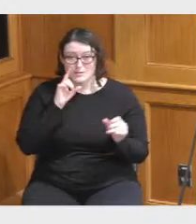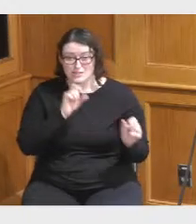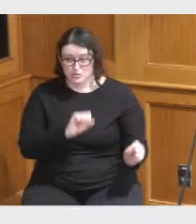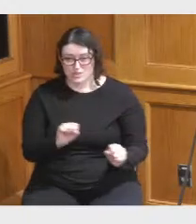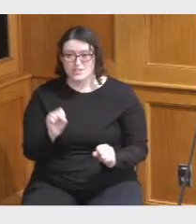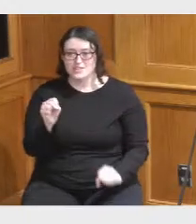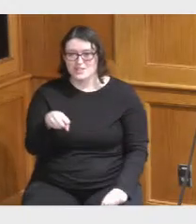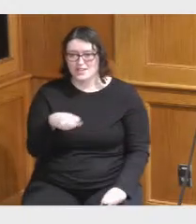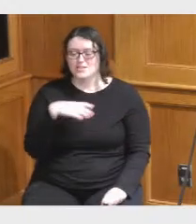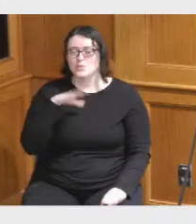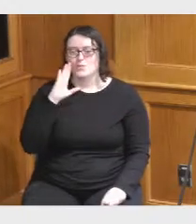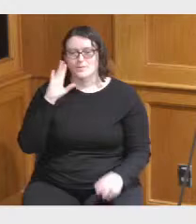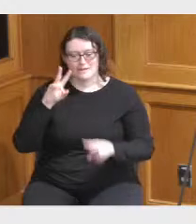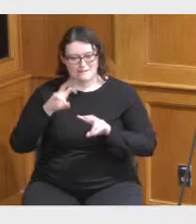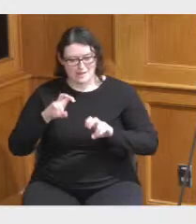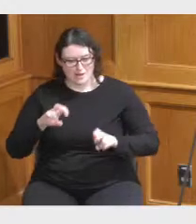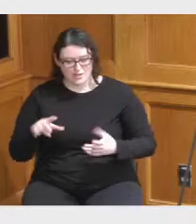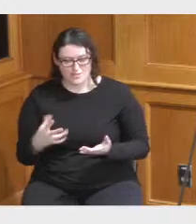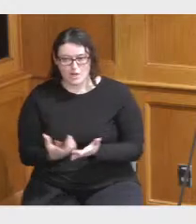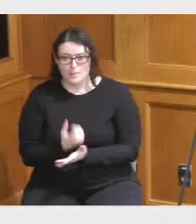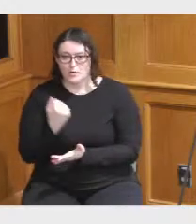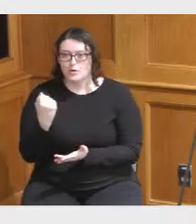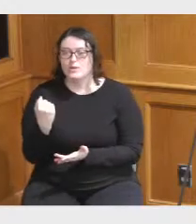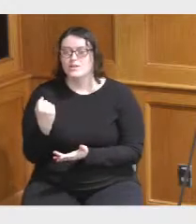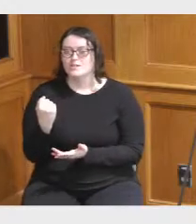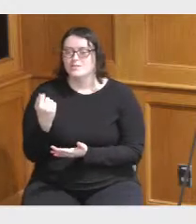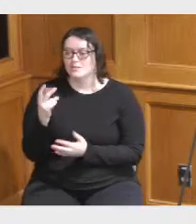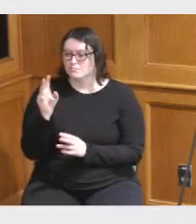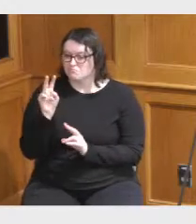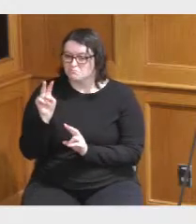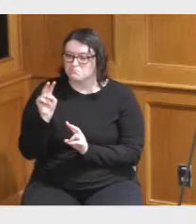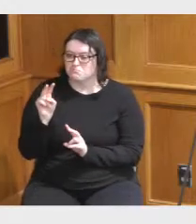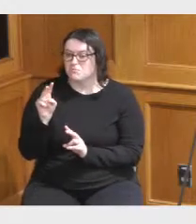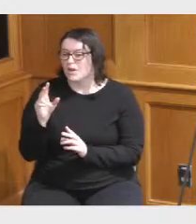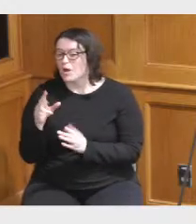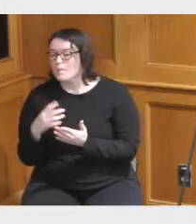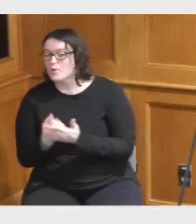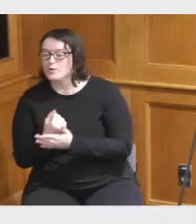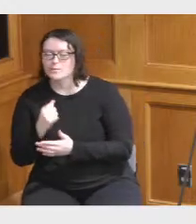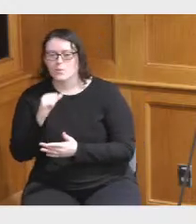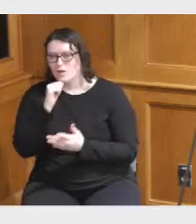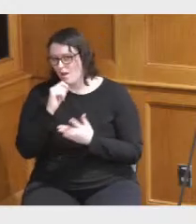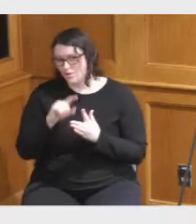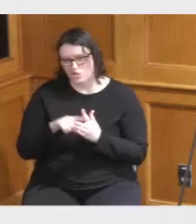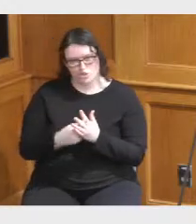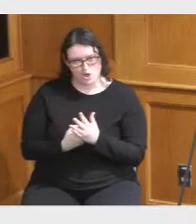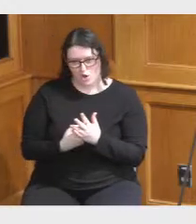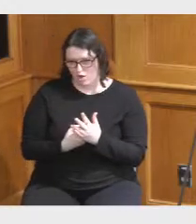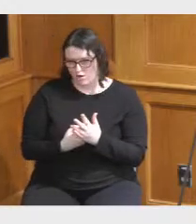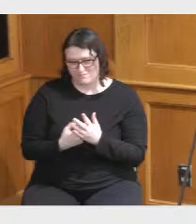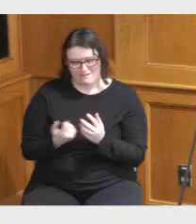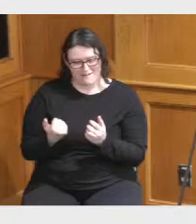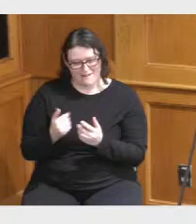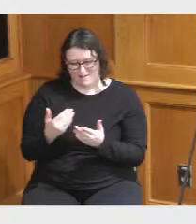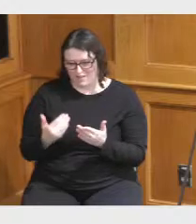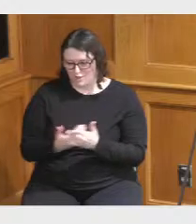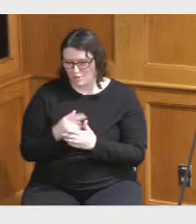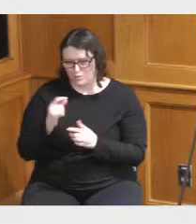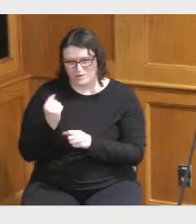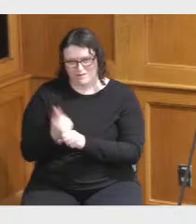to analyze the opportunities and look for planning opportunities, but we're not starting anything new next year.